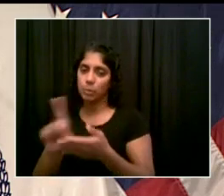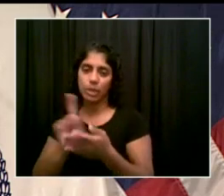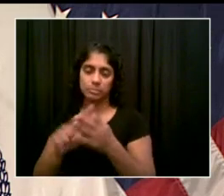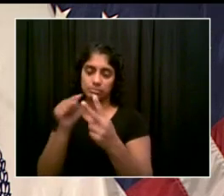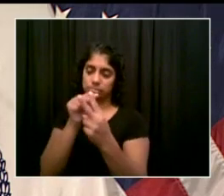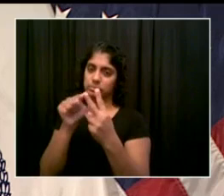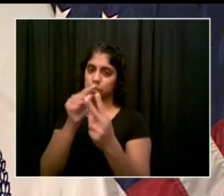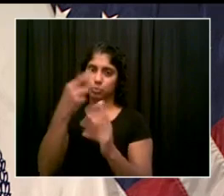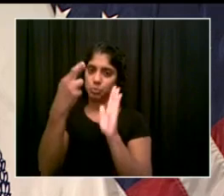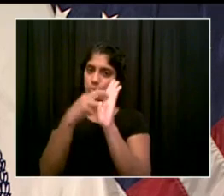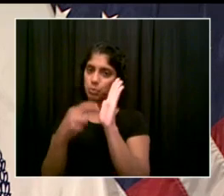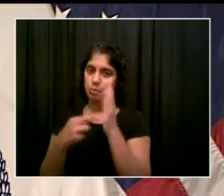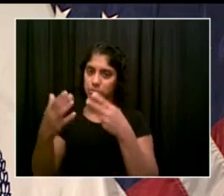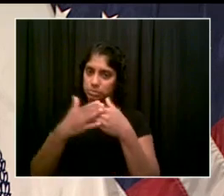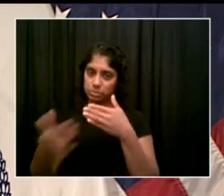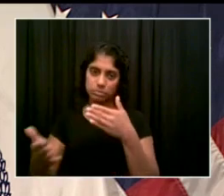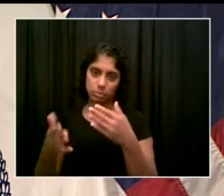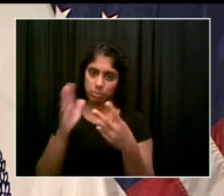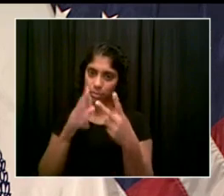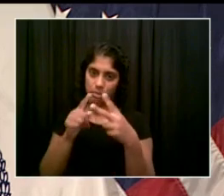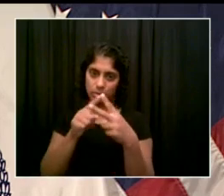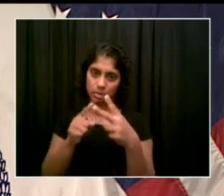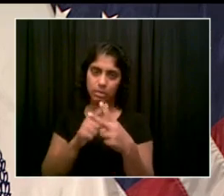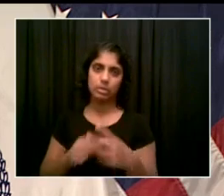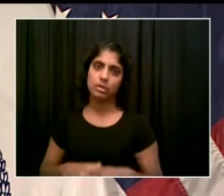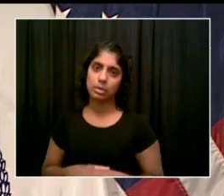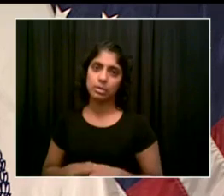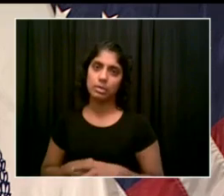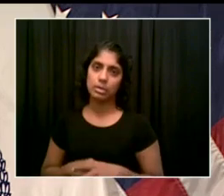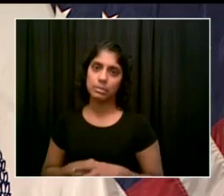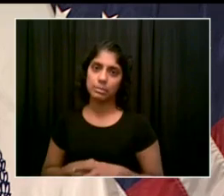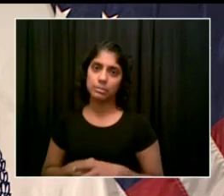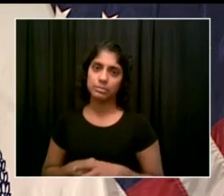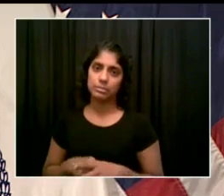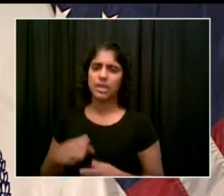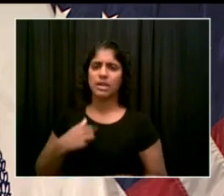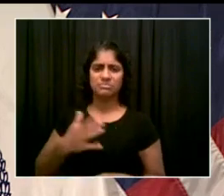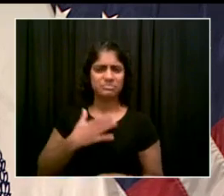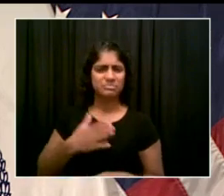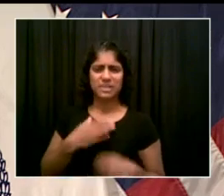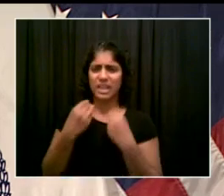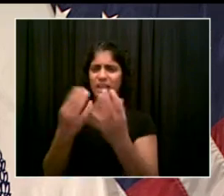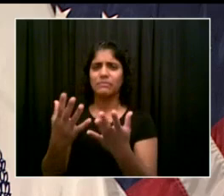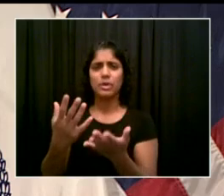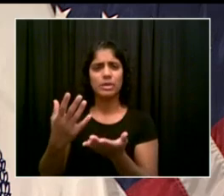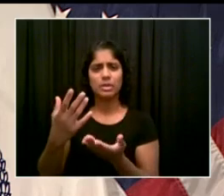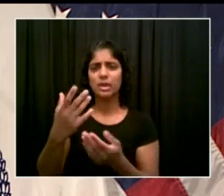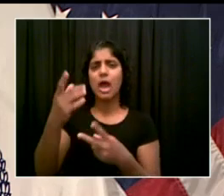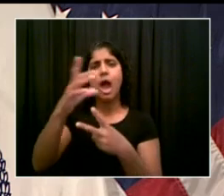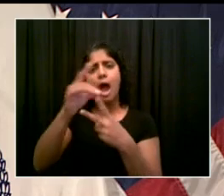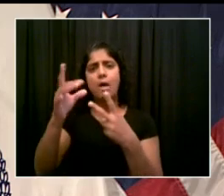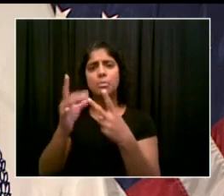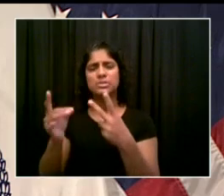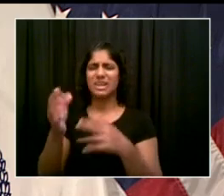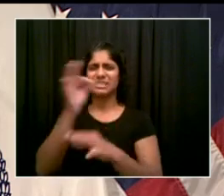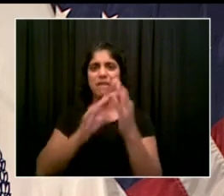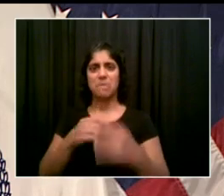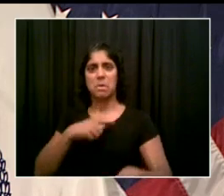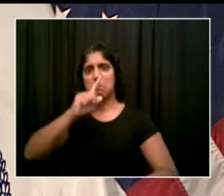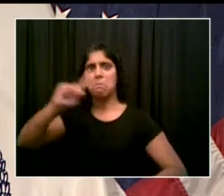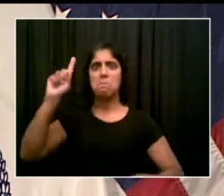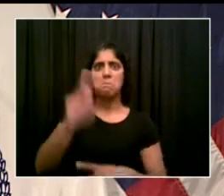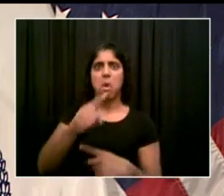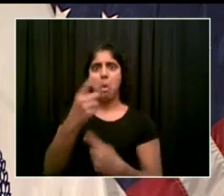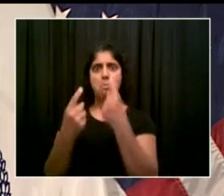in every way. If we don't see them go up fast enough, and if we don't see progress against the variant, we're going to consider a range of options. So I think